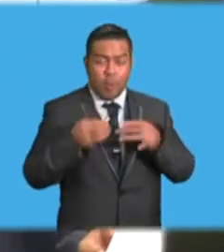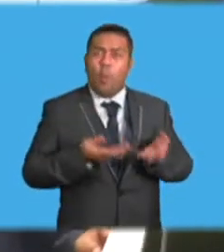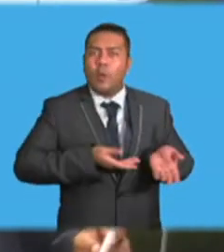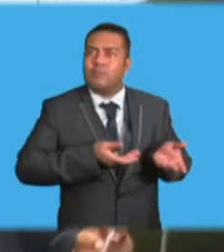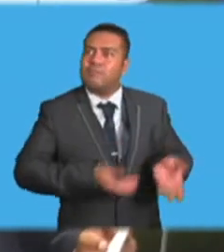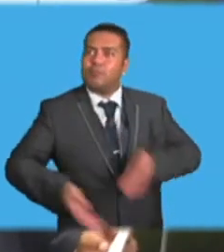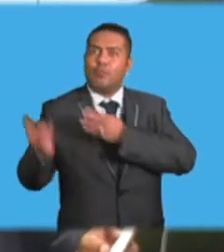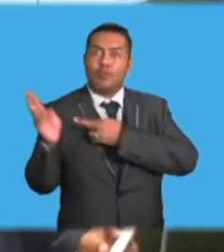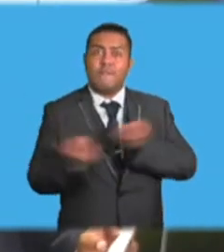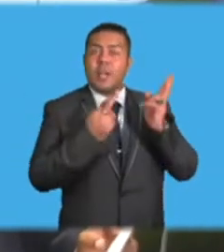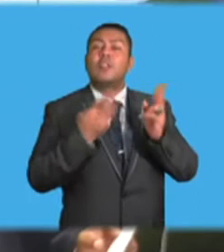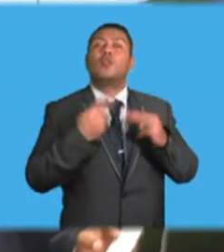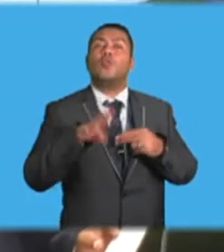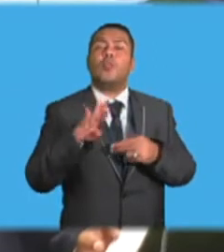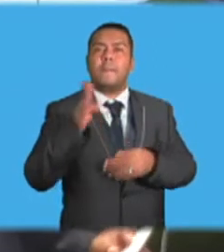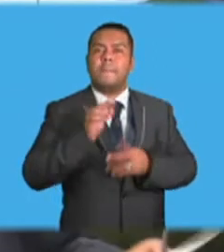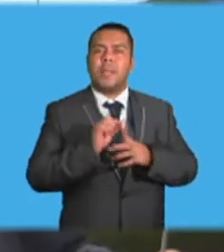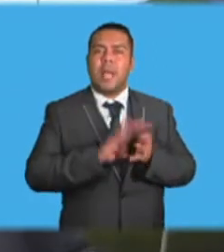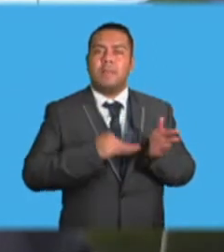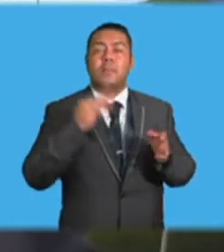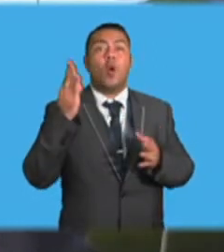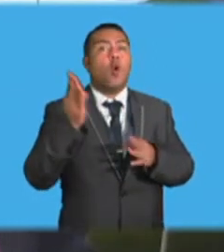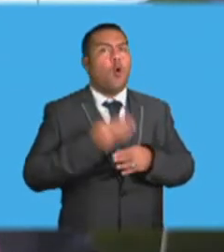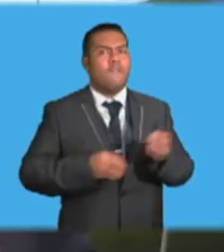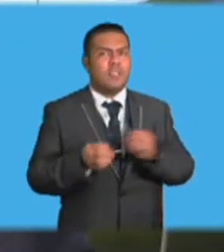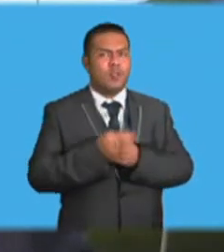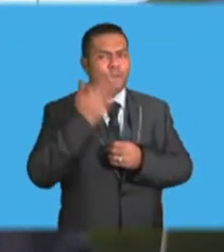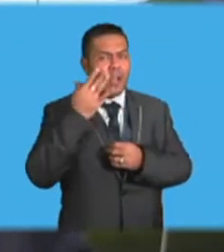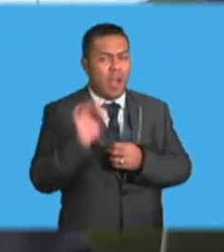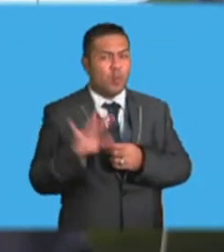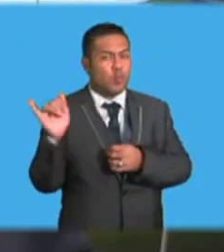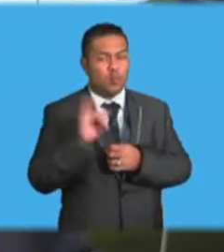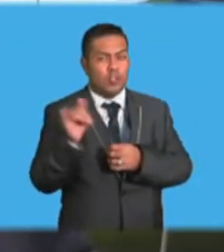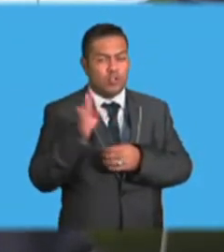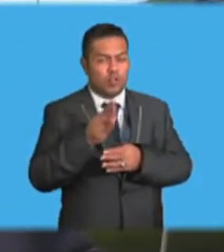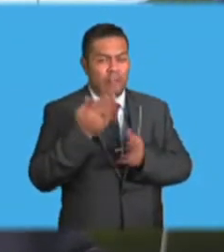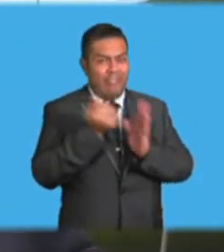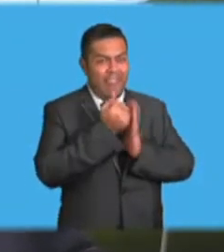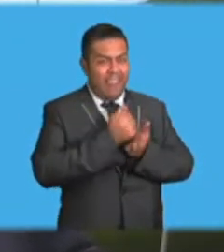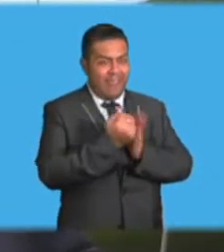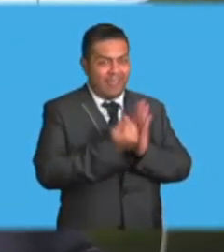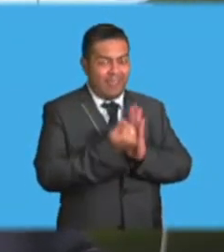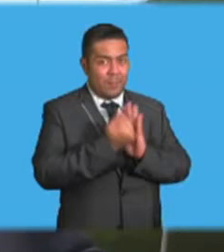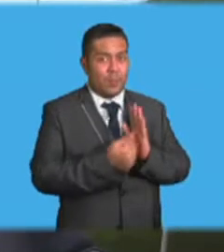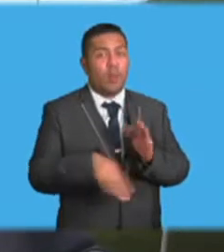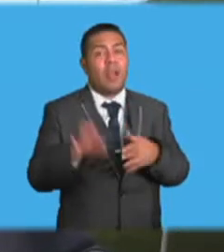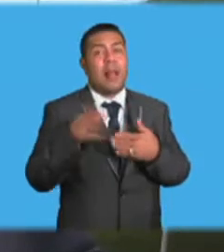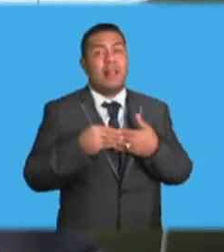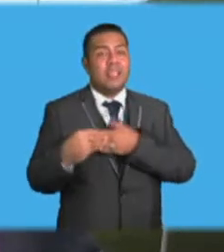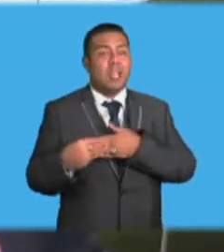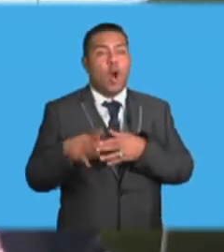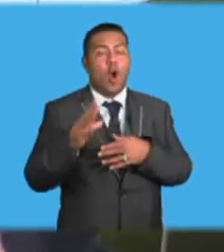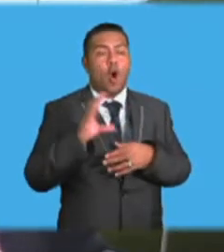find out under which act it could be dealt with, Madam Speaker. The Prime Minister then, of course, was the current leader of SODELPA then,